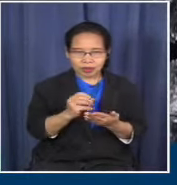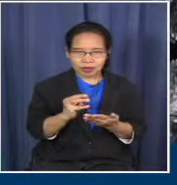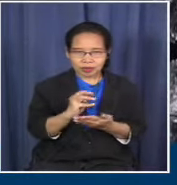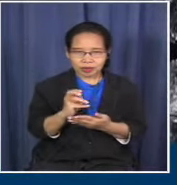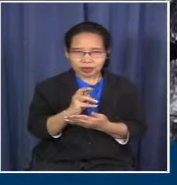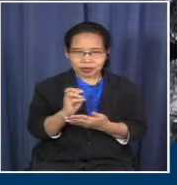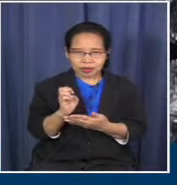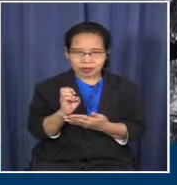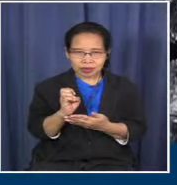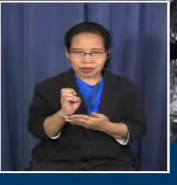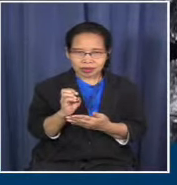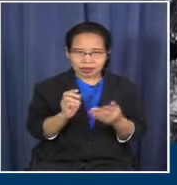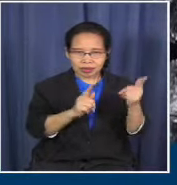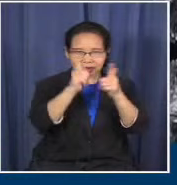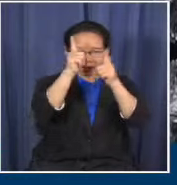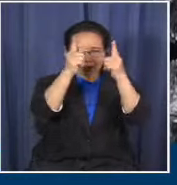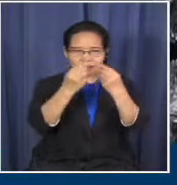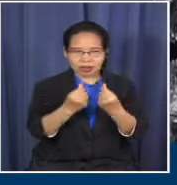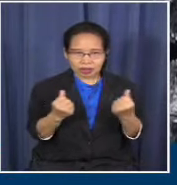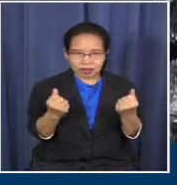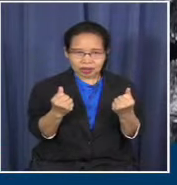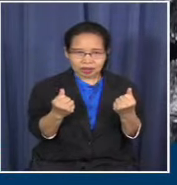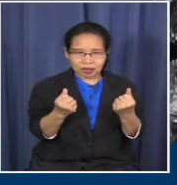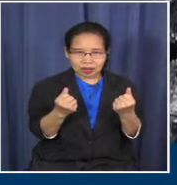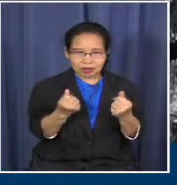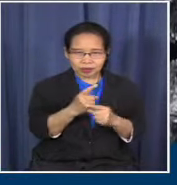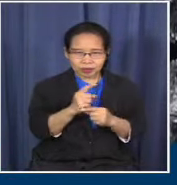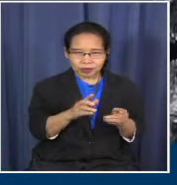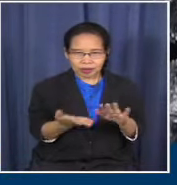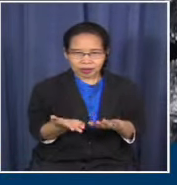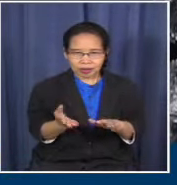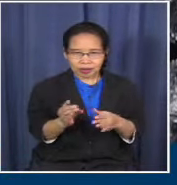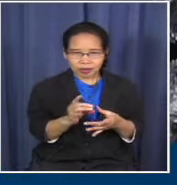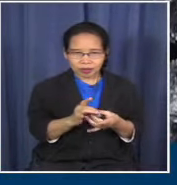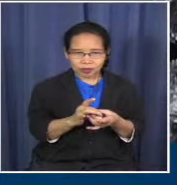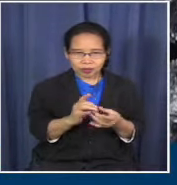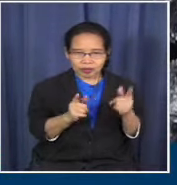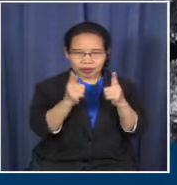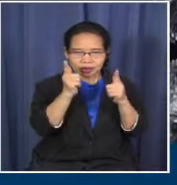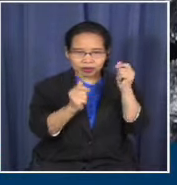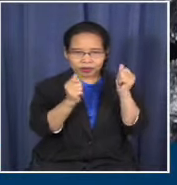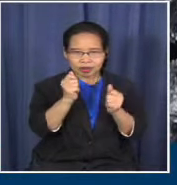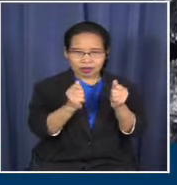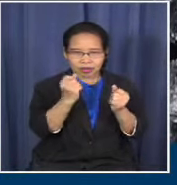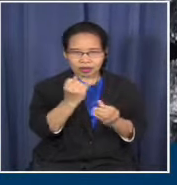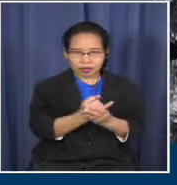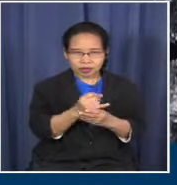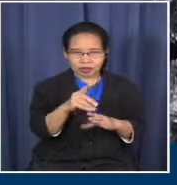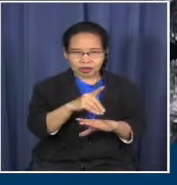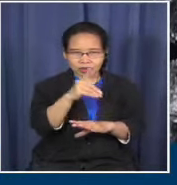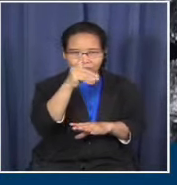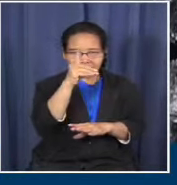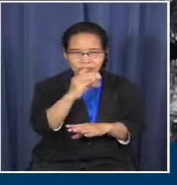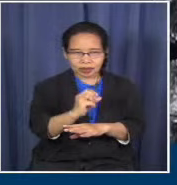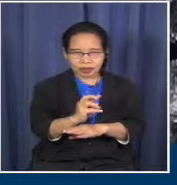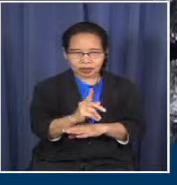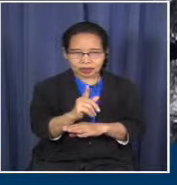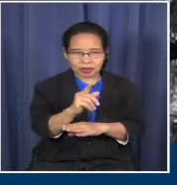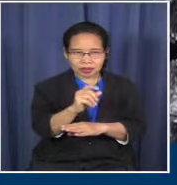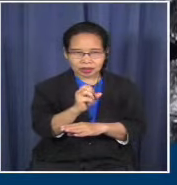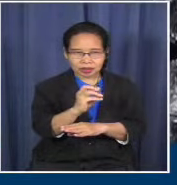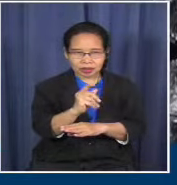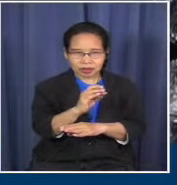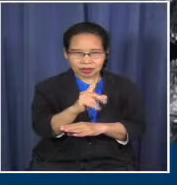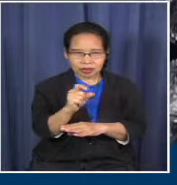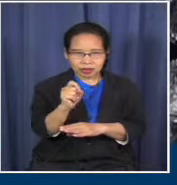meteorites contain stardust, debris from the death of a star, which may include diamond crystals.